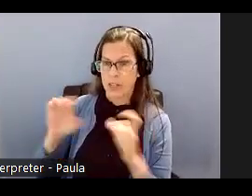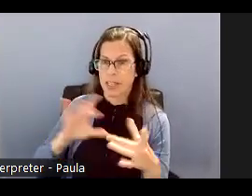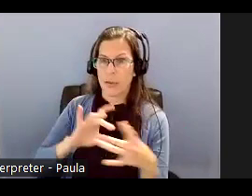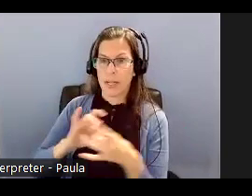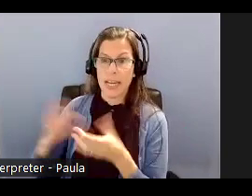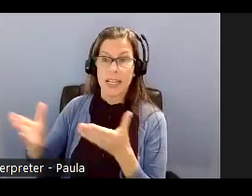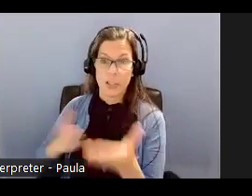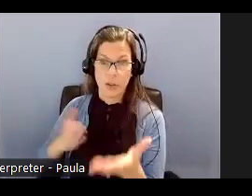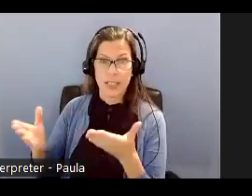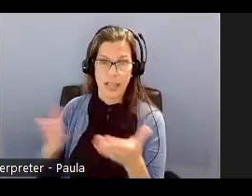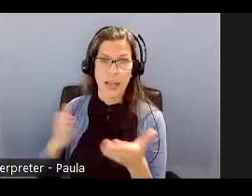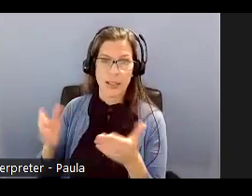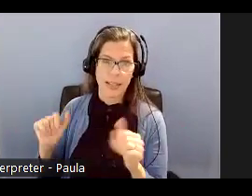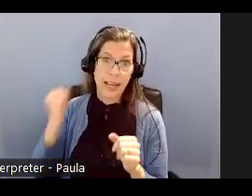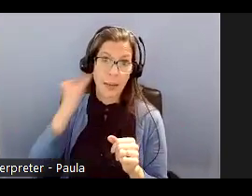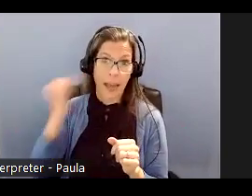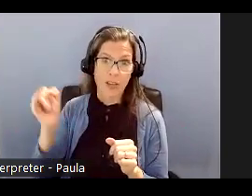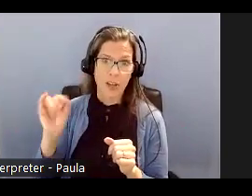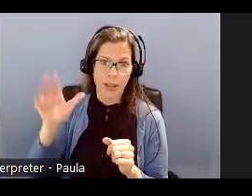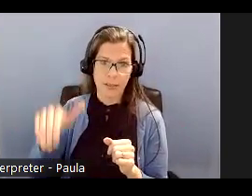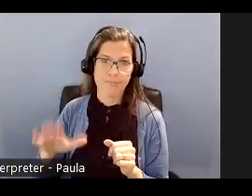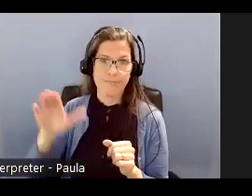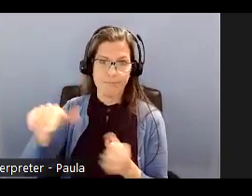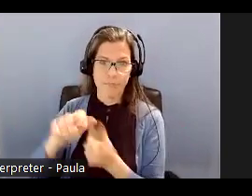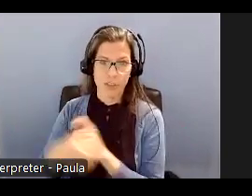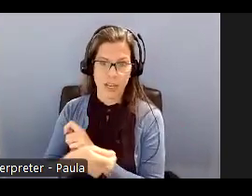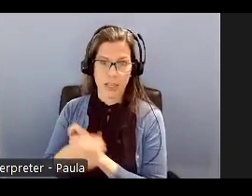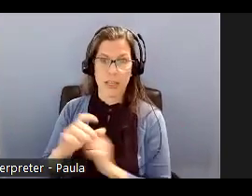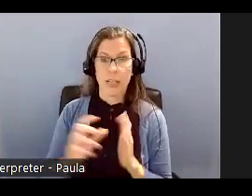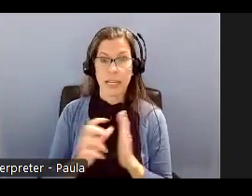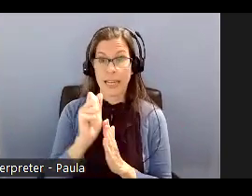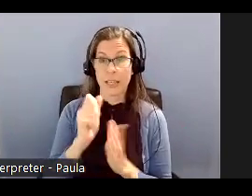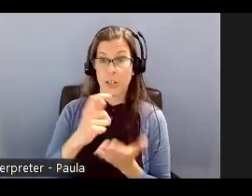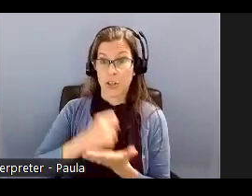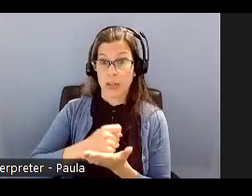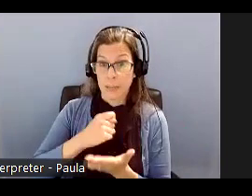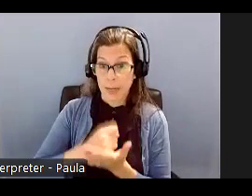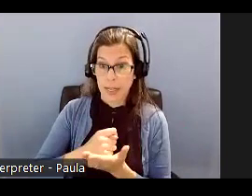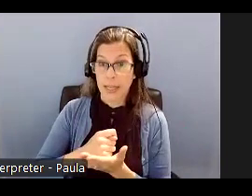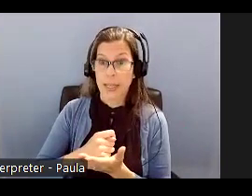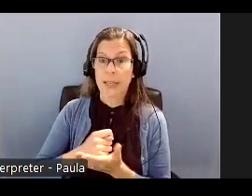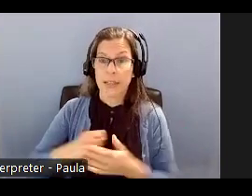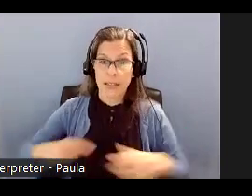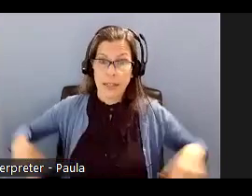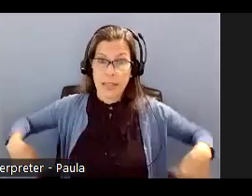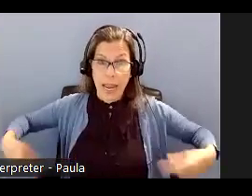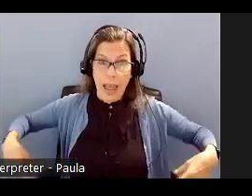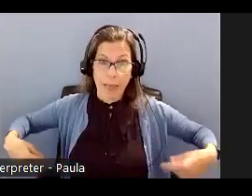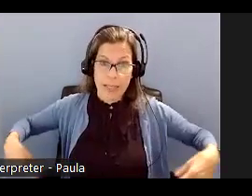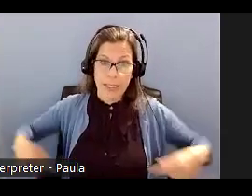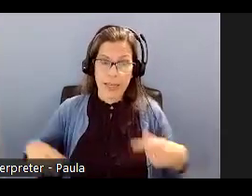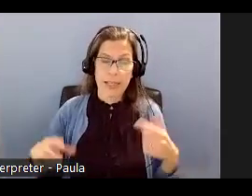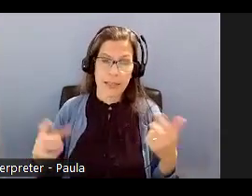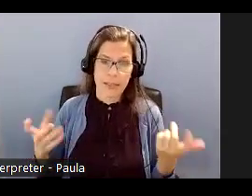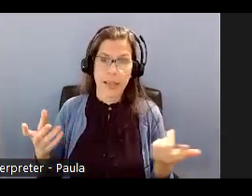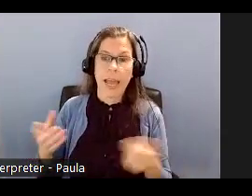like you would imagine. It also covers cancer treatment, dialysis treatment, and